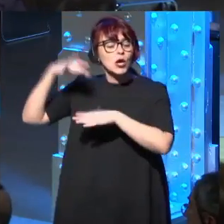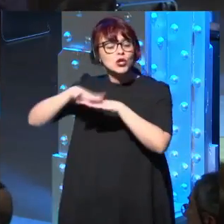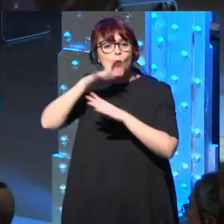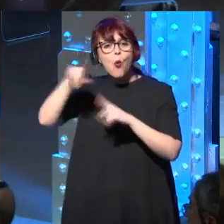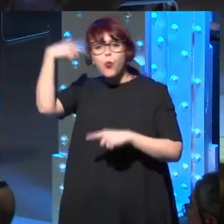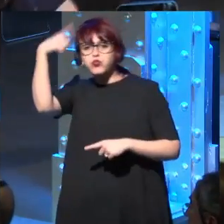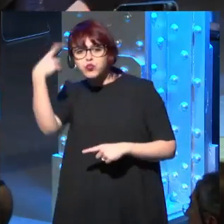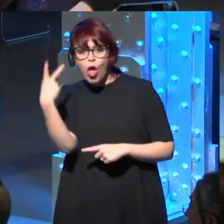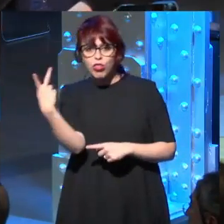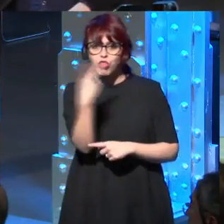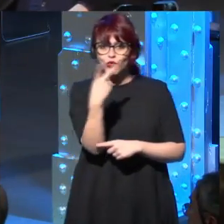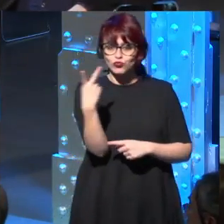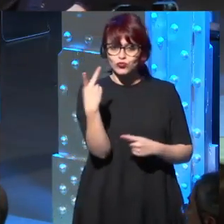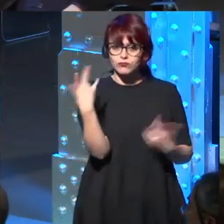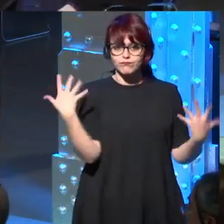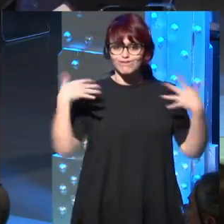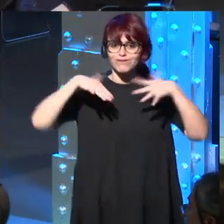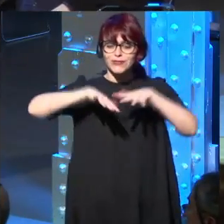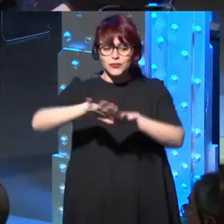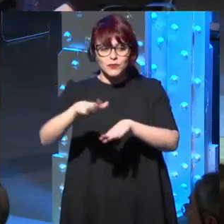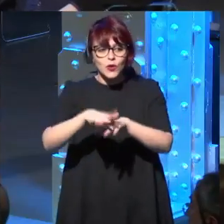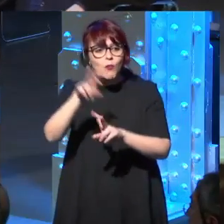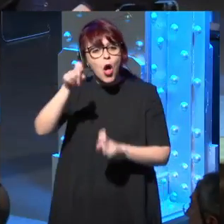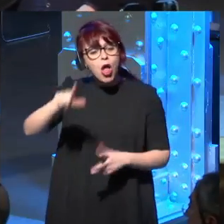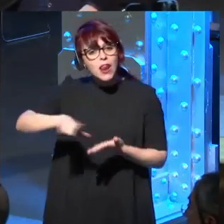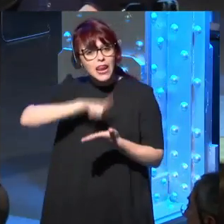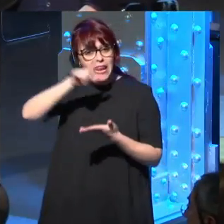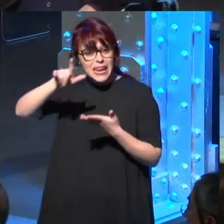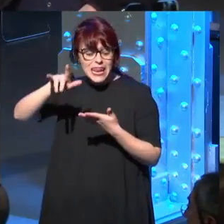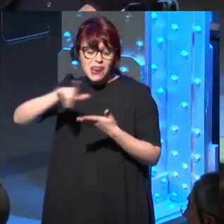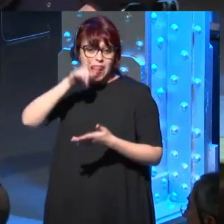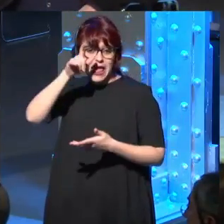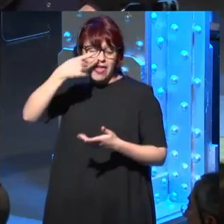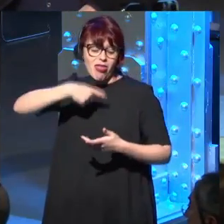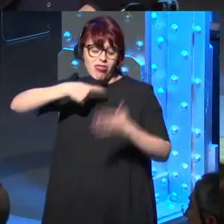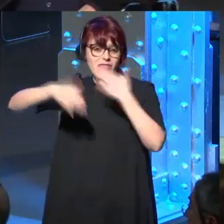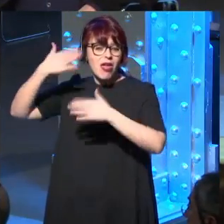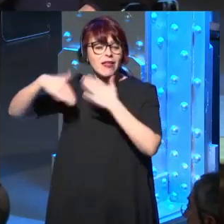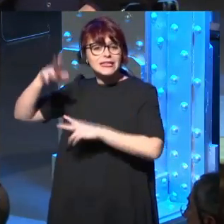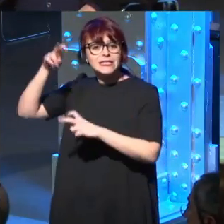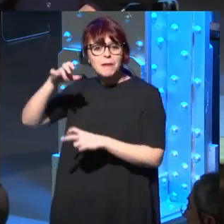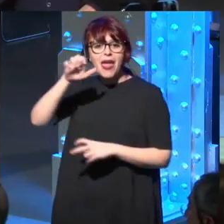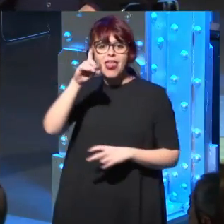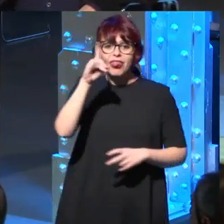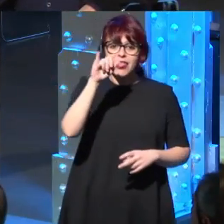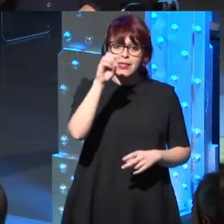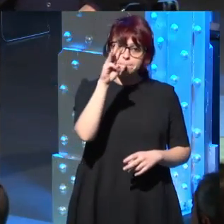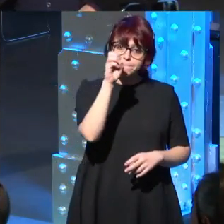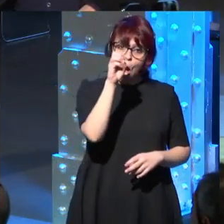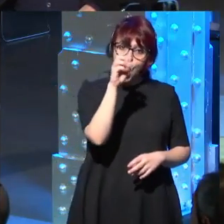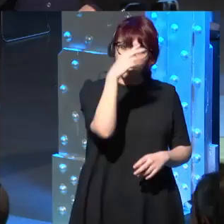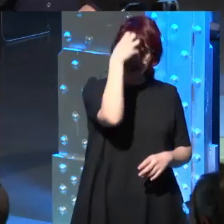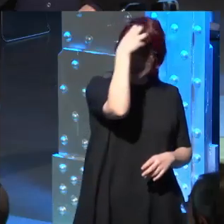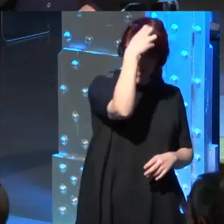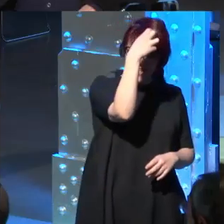main foundational myths of two different cultures. One of the Western ones, which is the myth of